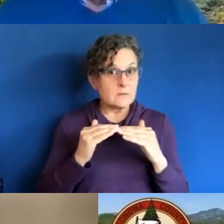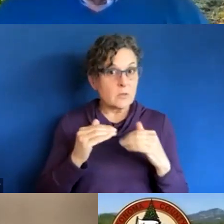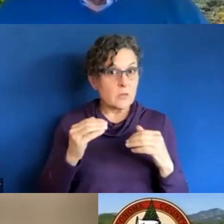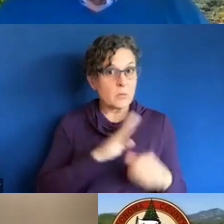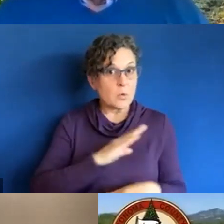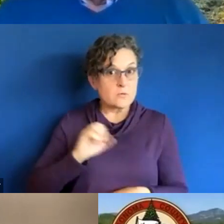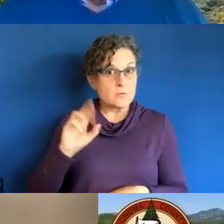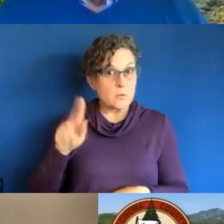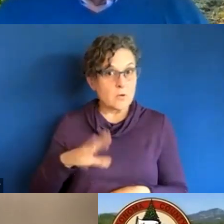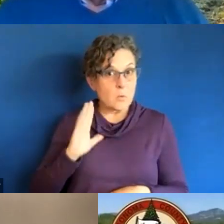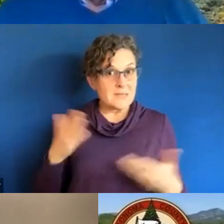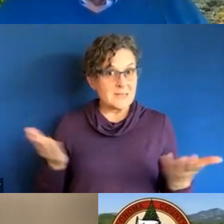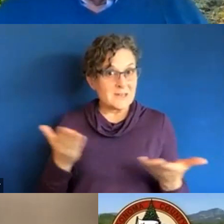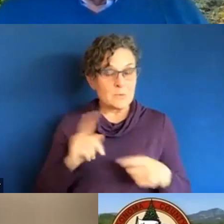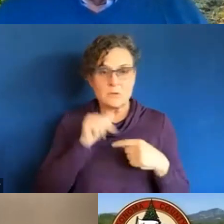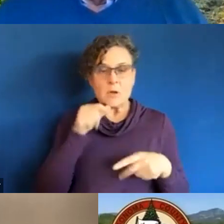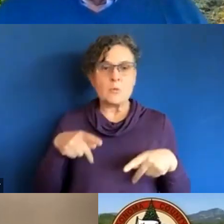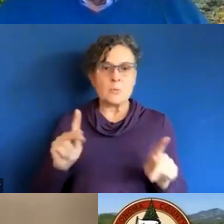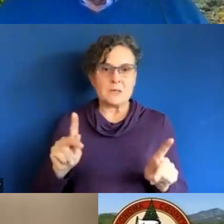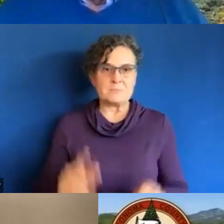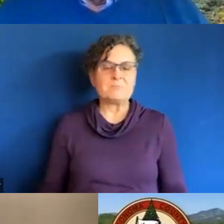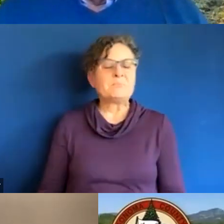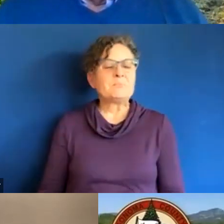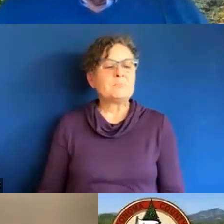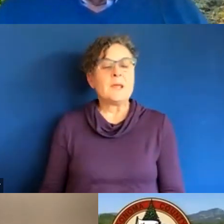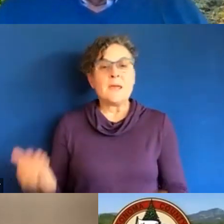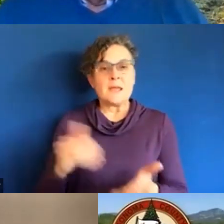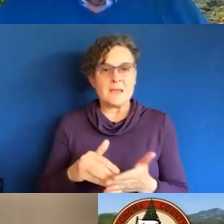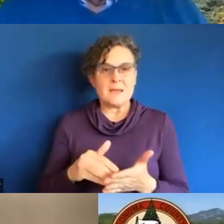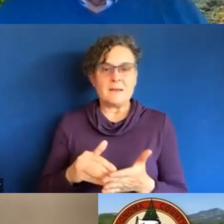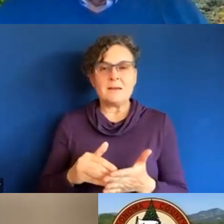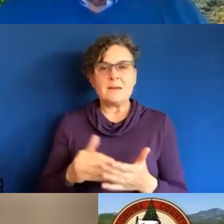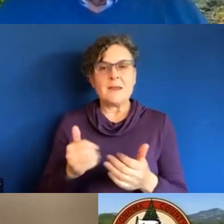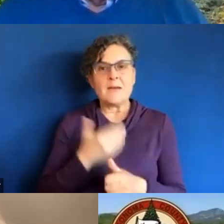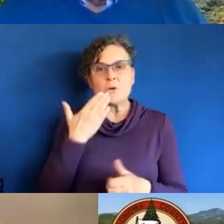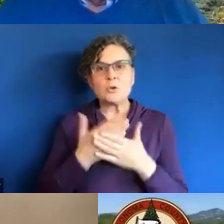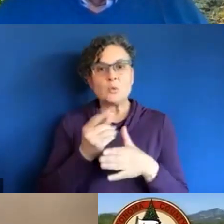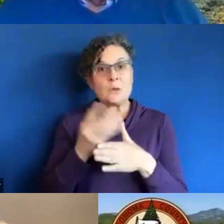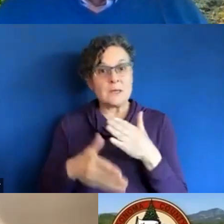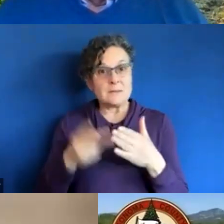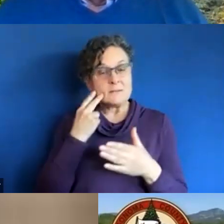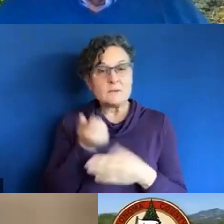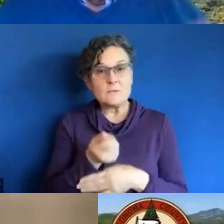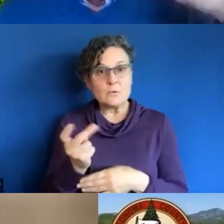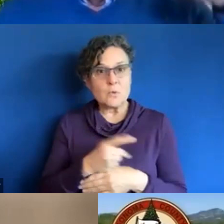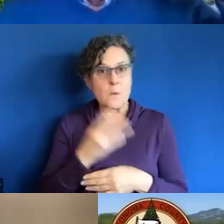right kind of meeting for all of us. Again, have a good weekend, everybody. See some of you on Monday.